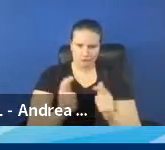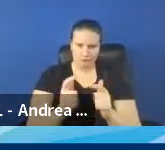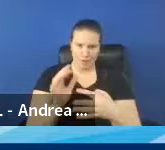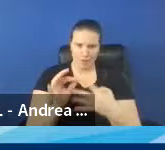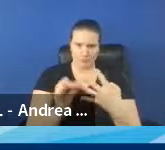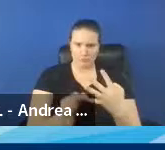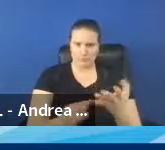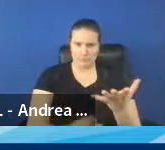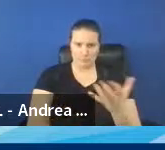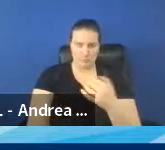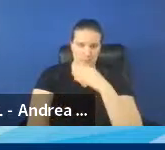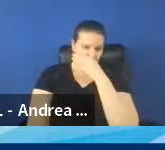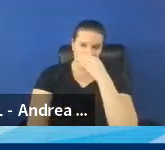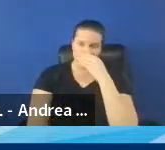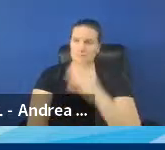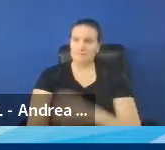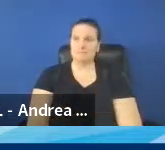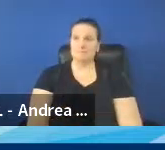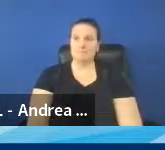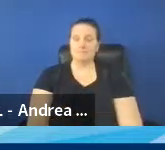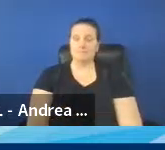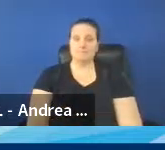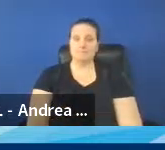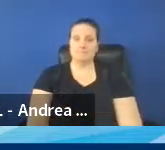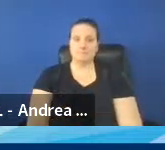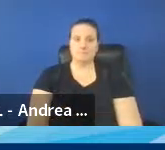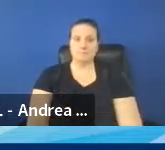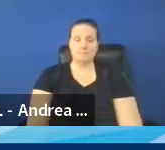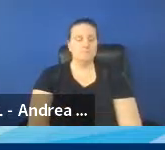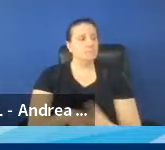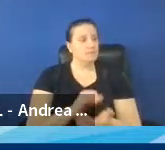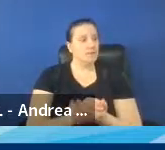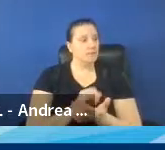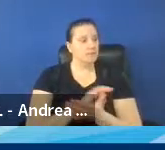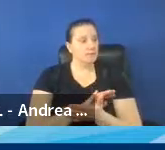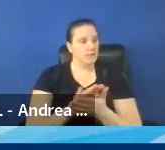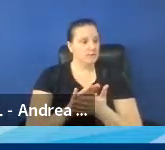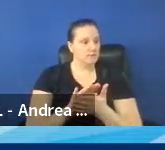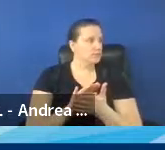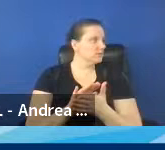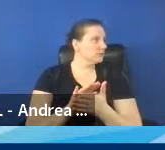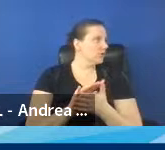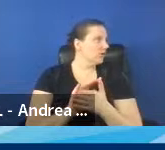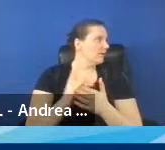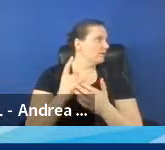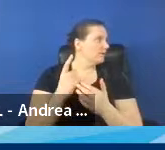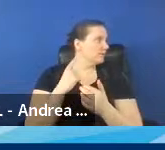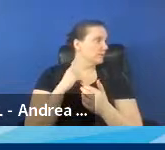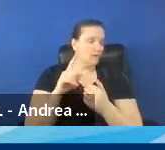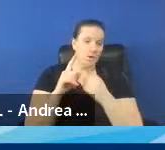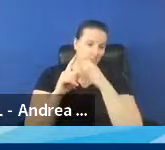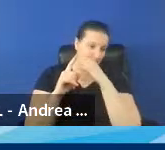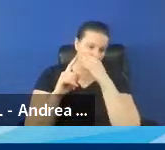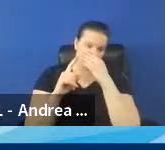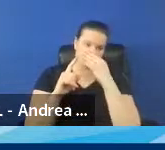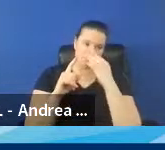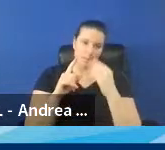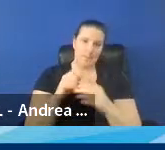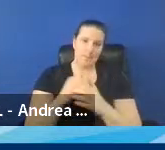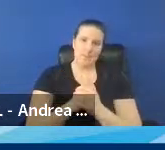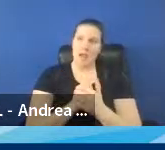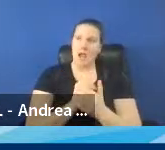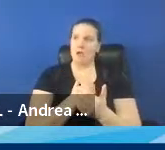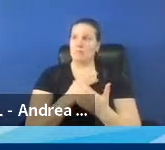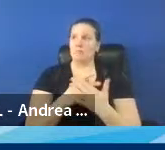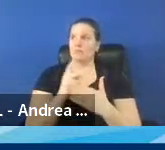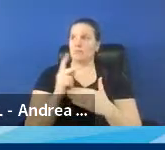options? You are teeing up nicely. Our Audrey Bomar from the program is